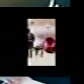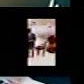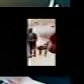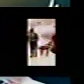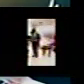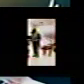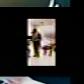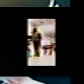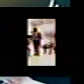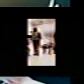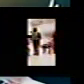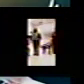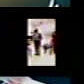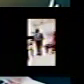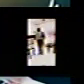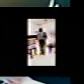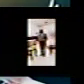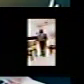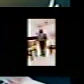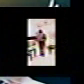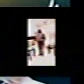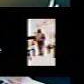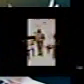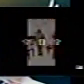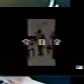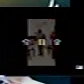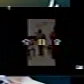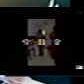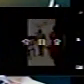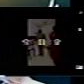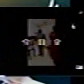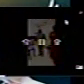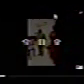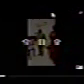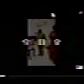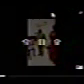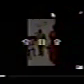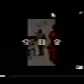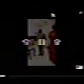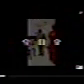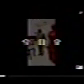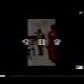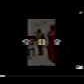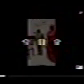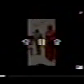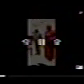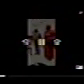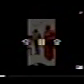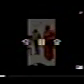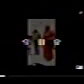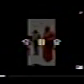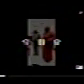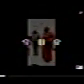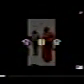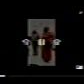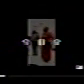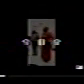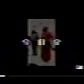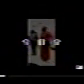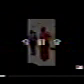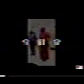And every one of us here tonight, we will not just hear what happens to other people. We too will